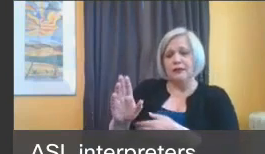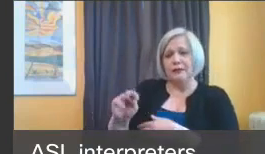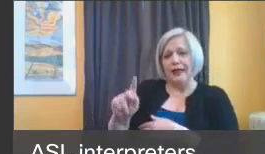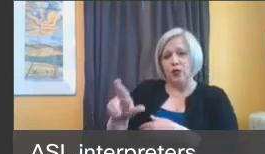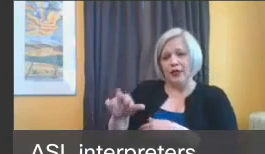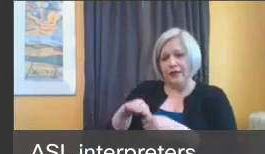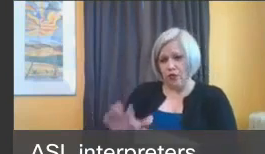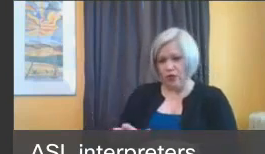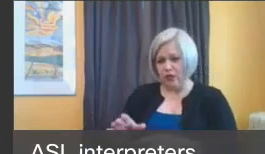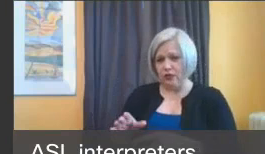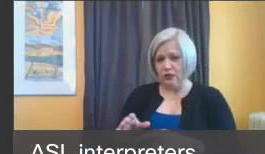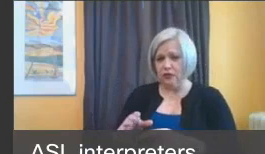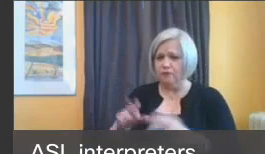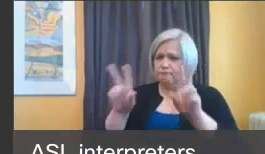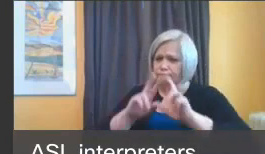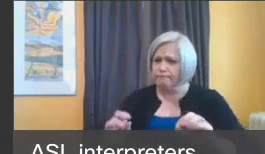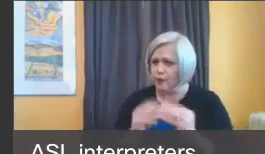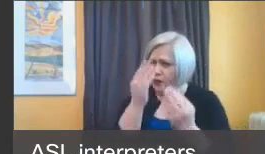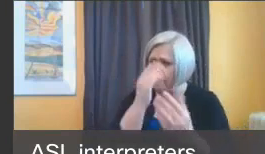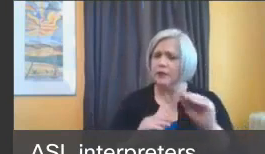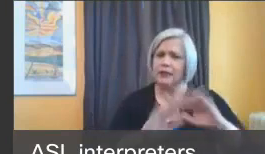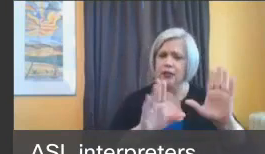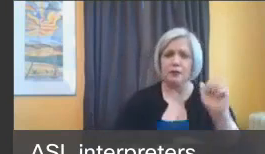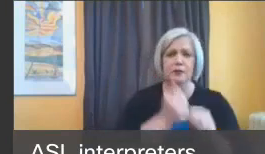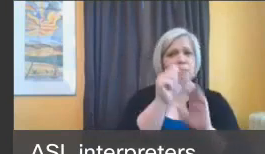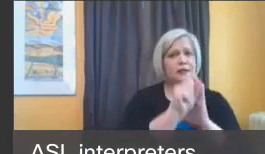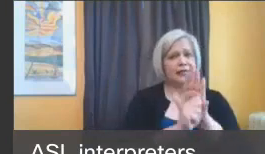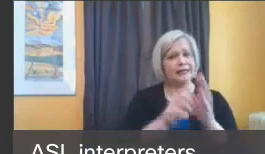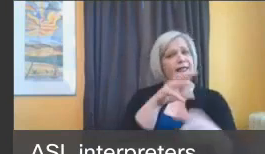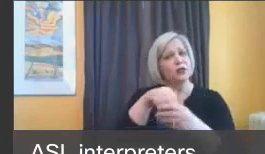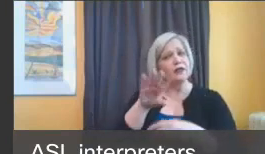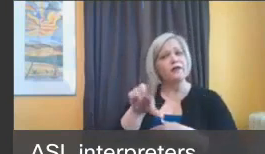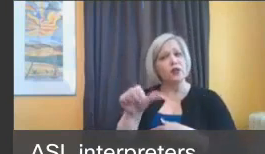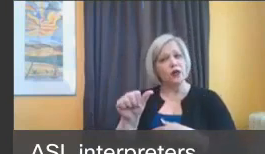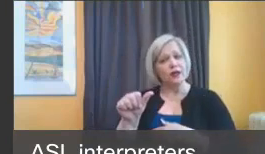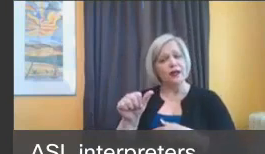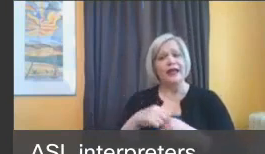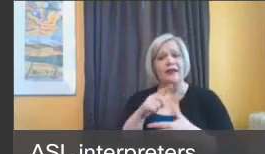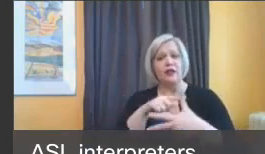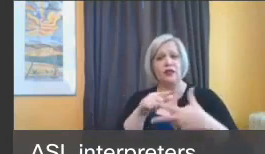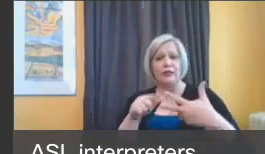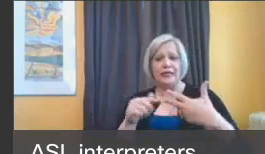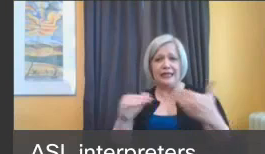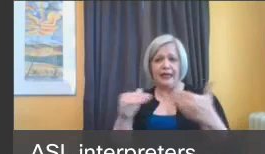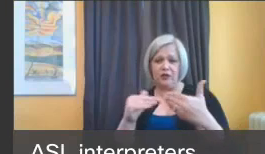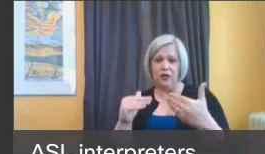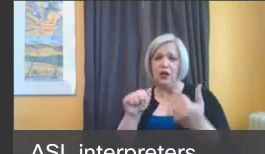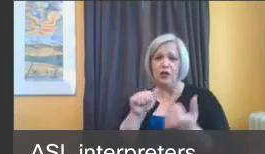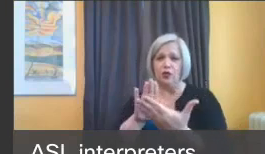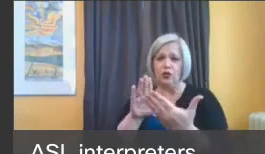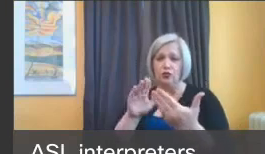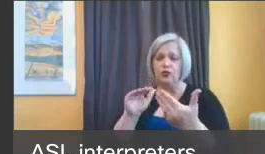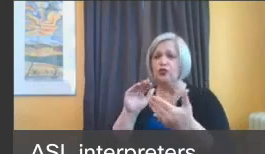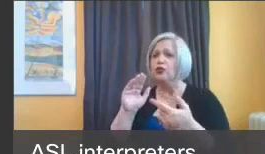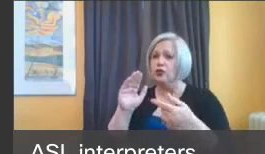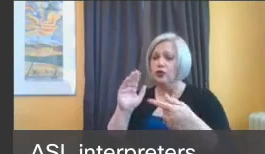this category, it is clear that most states, including Florida, have generally taken a three-tier approach to suppressing the vote through facially